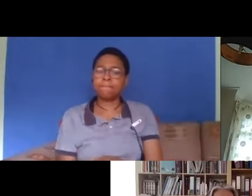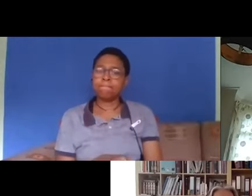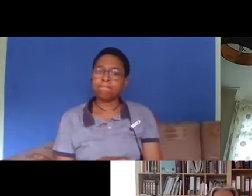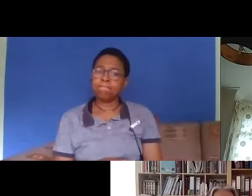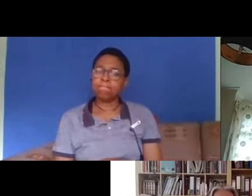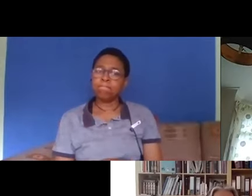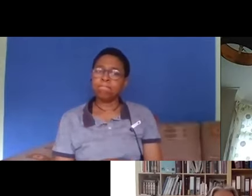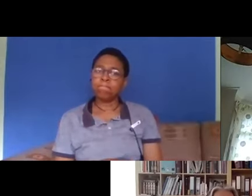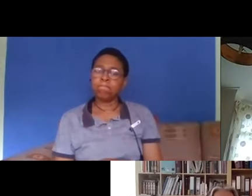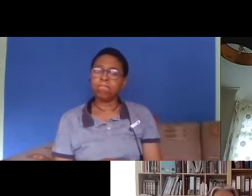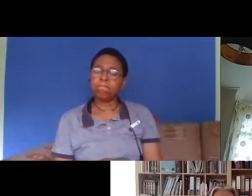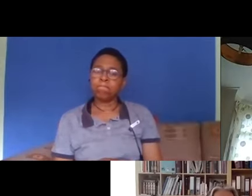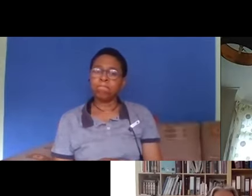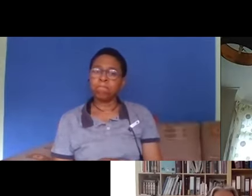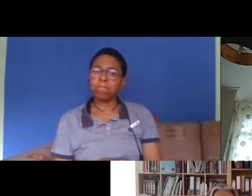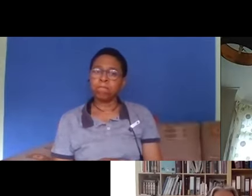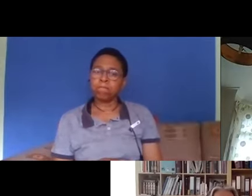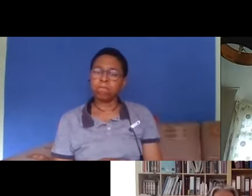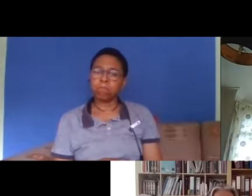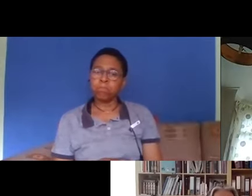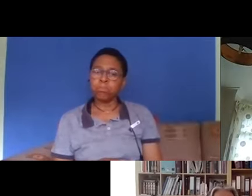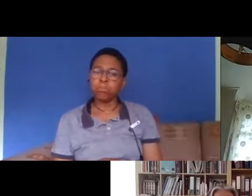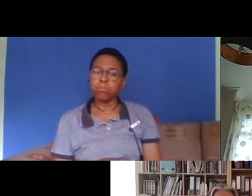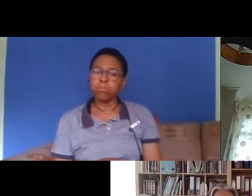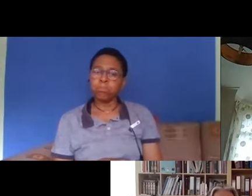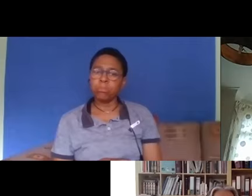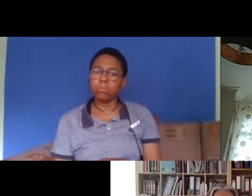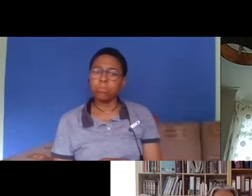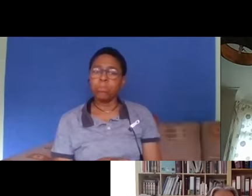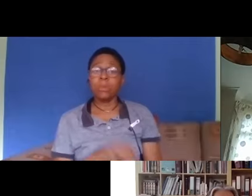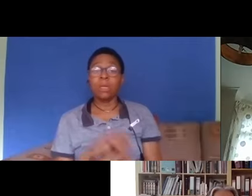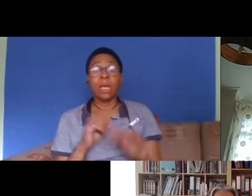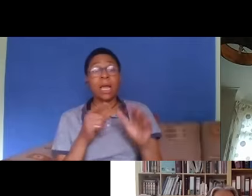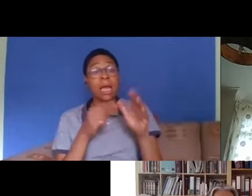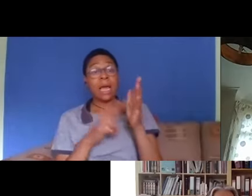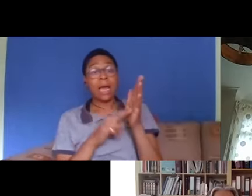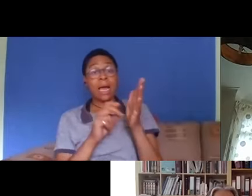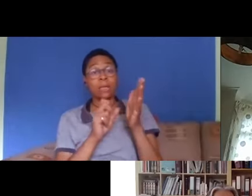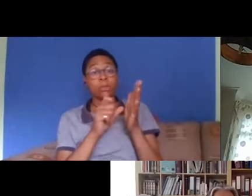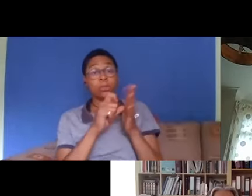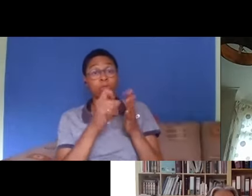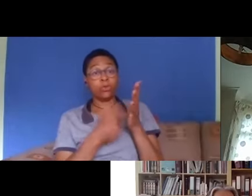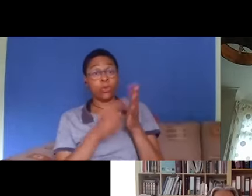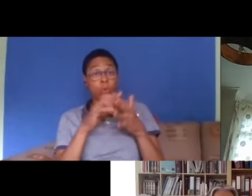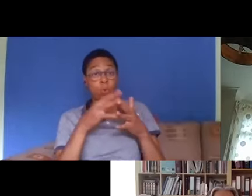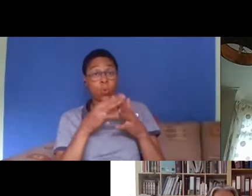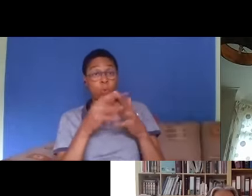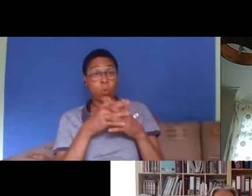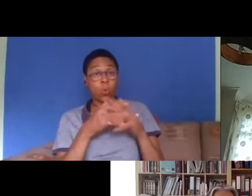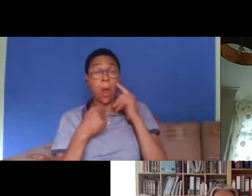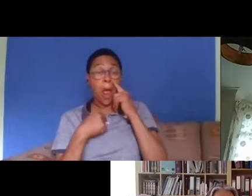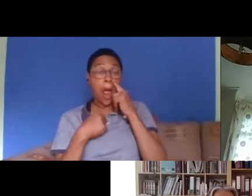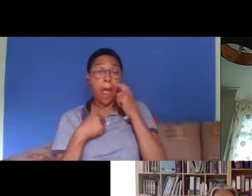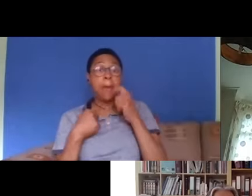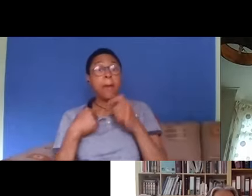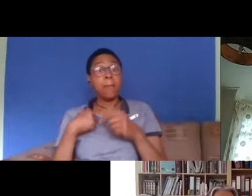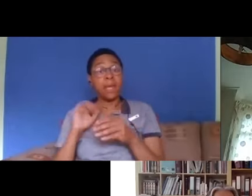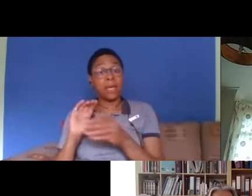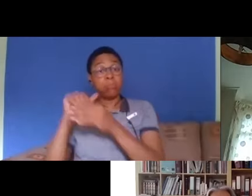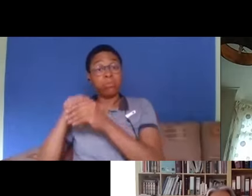Thanks, Roger. And yeah, we have I was on a different Q&A session last week, and we heard from some